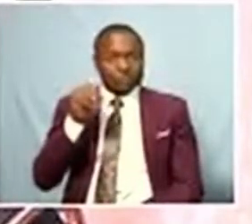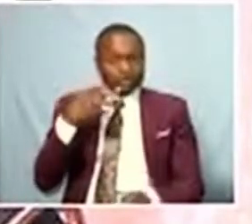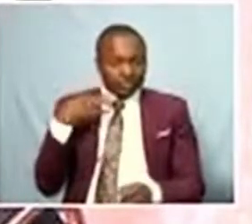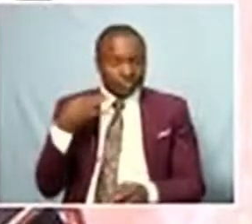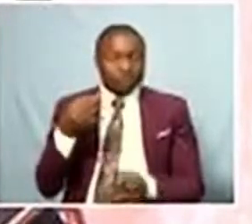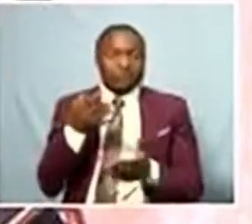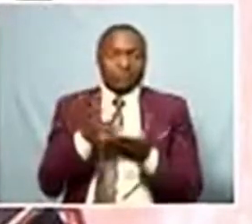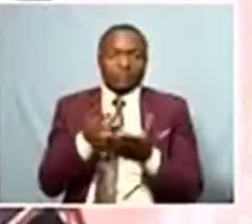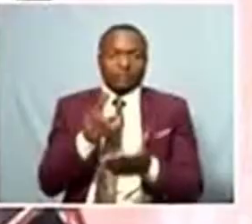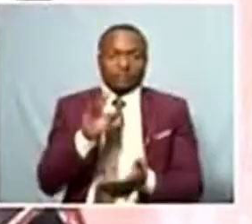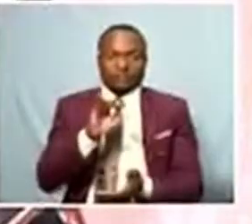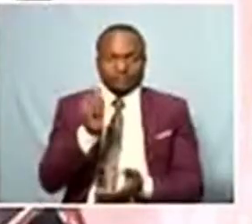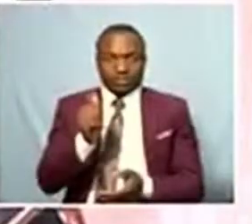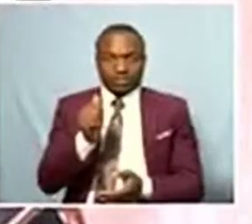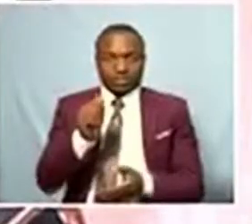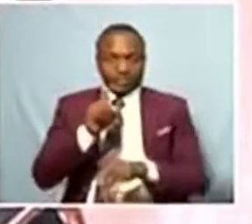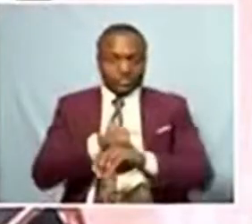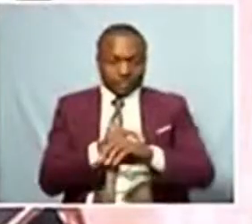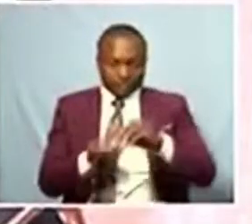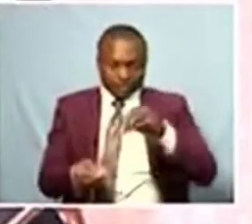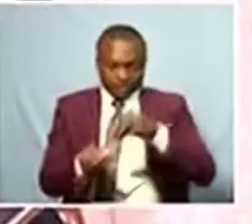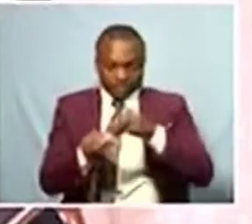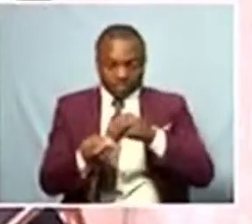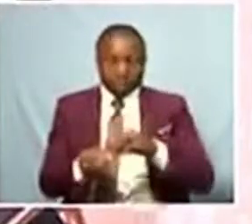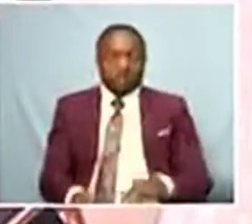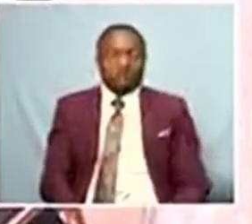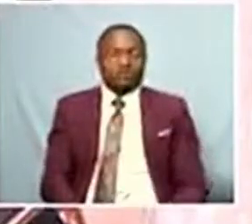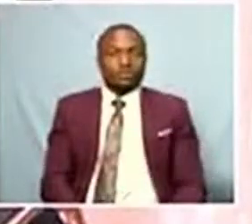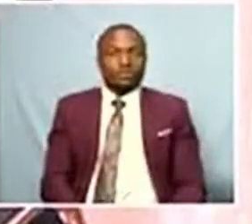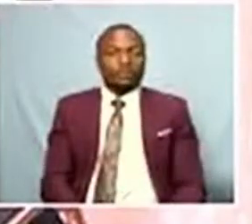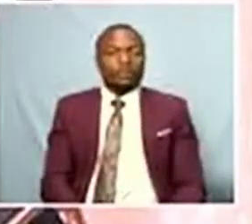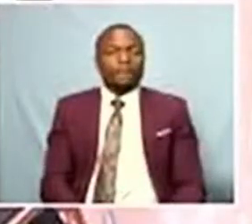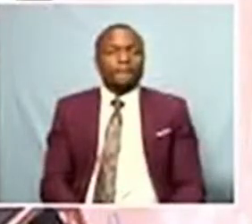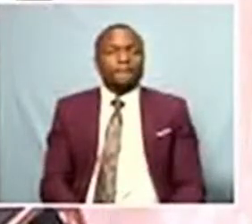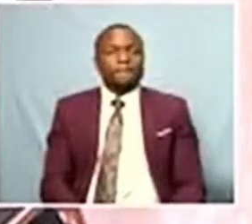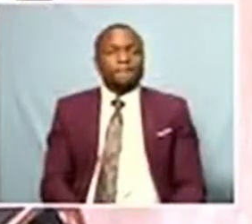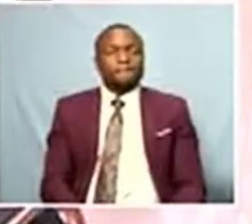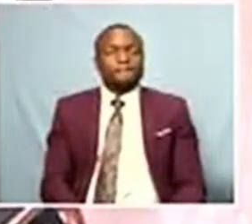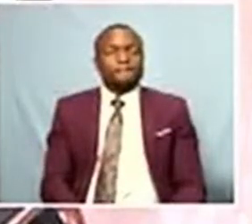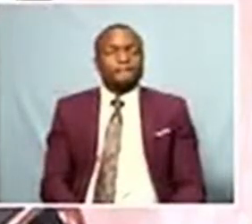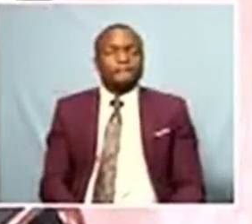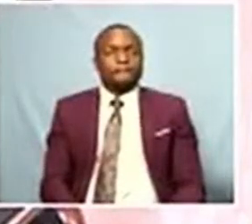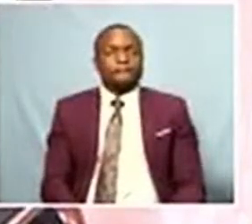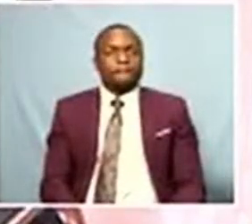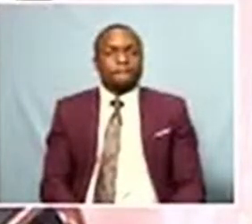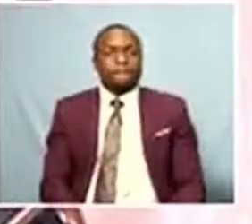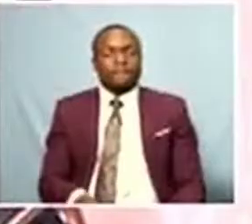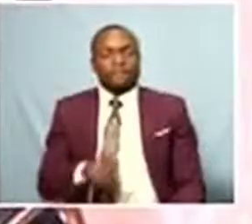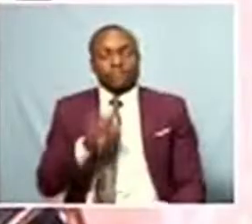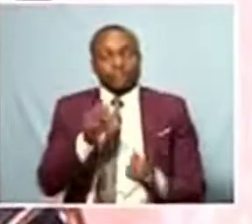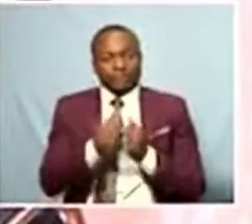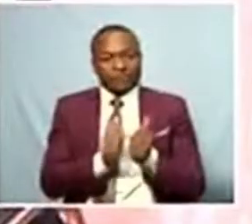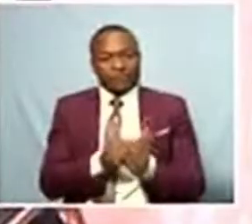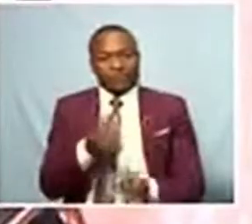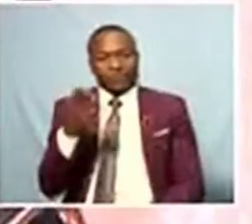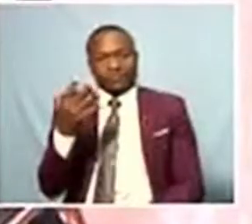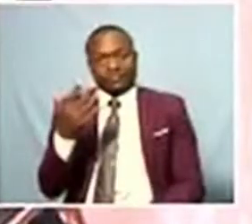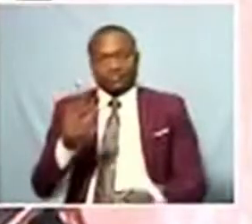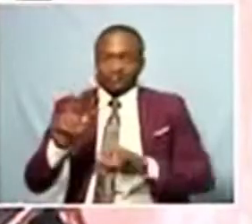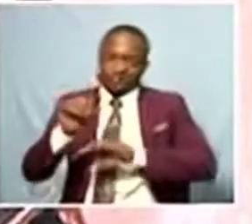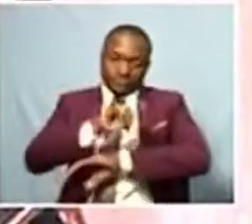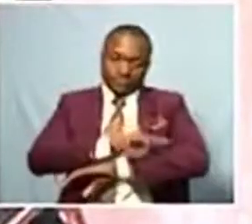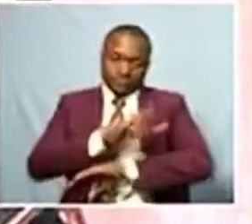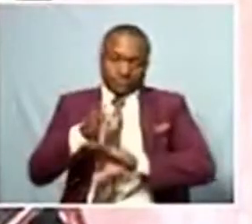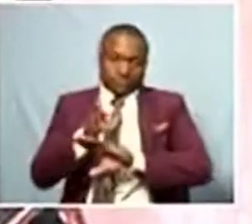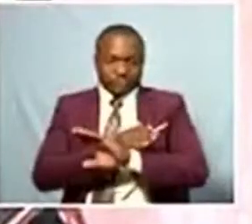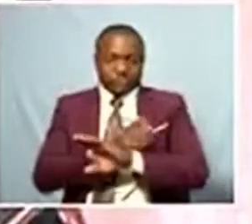Schengen, there's a timeline that comes into play, and that's usually about 15 days